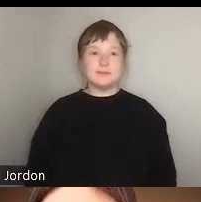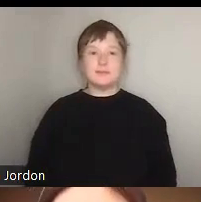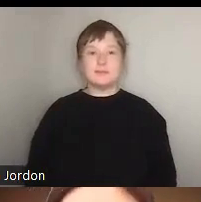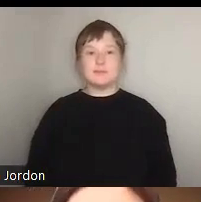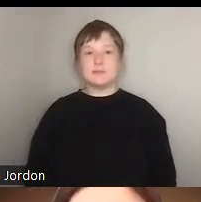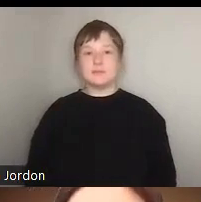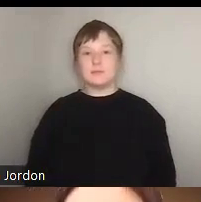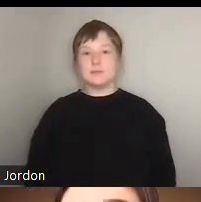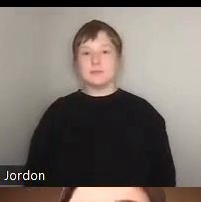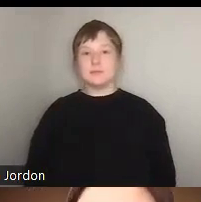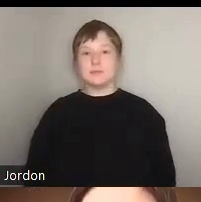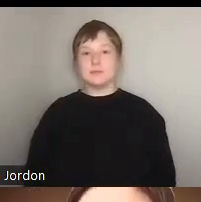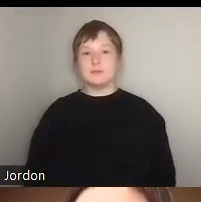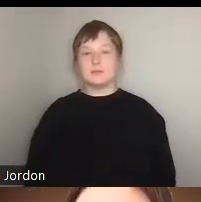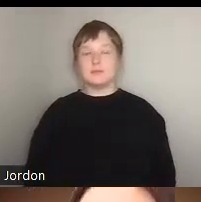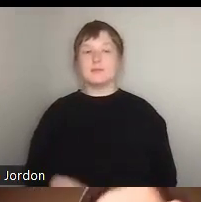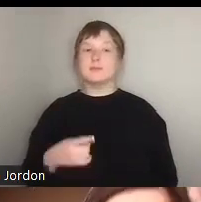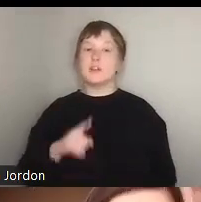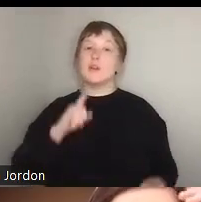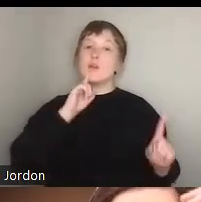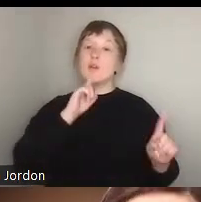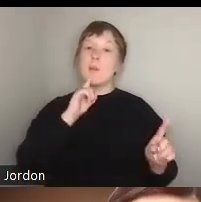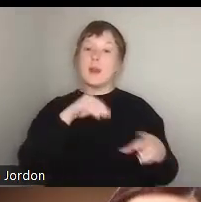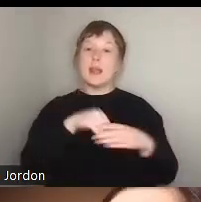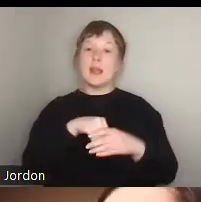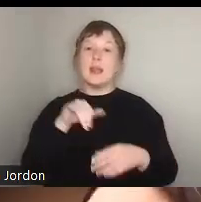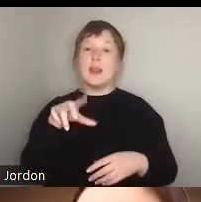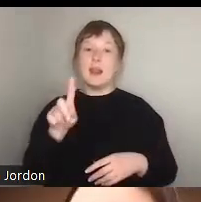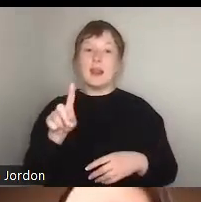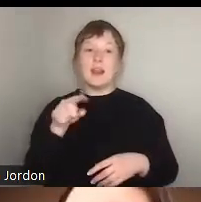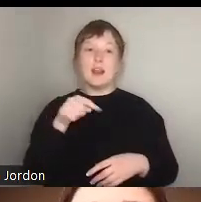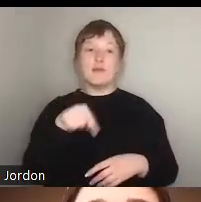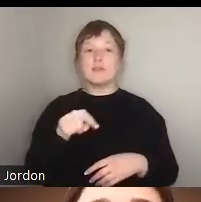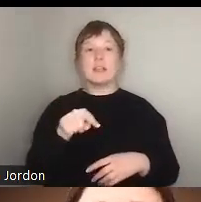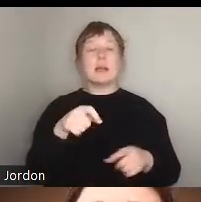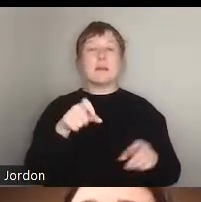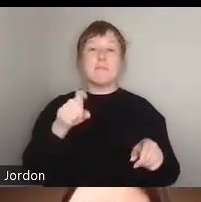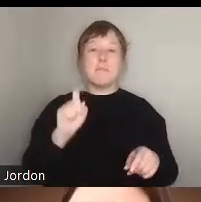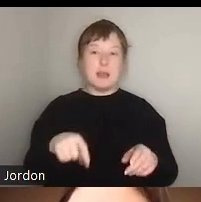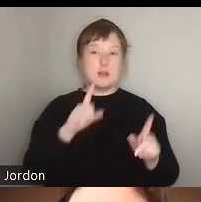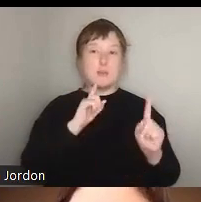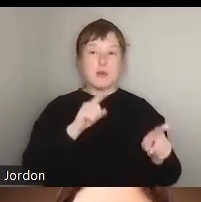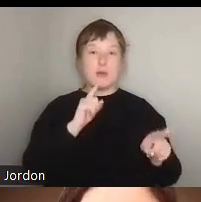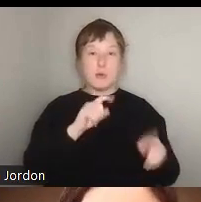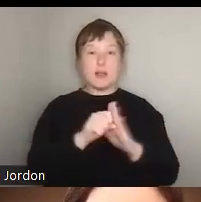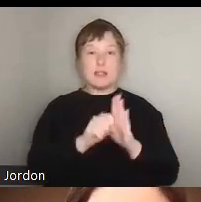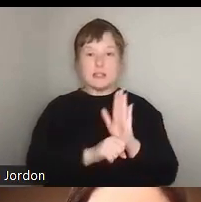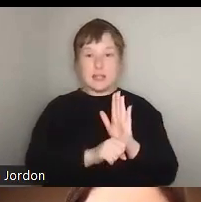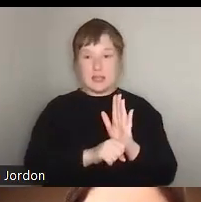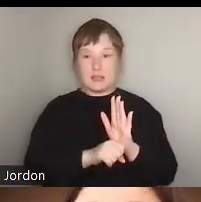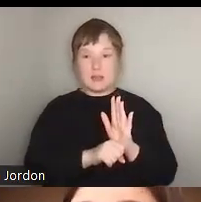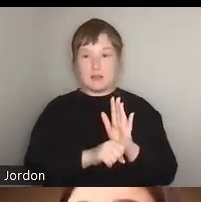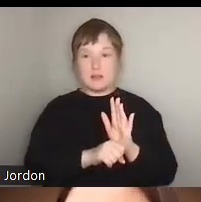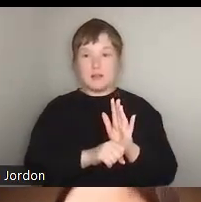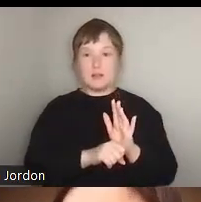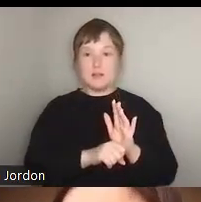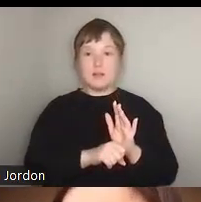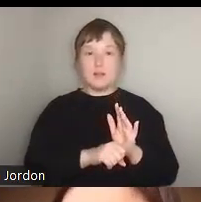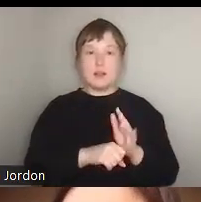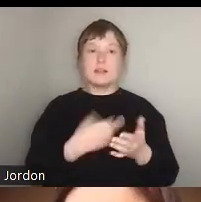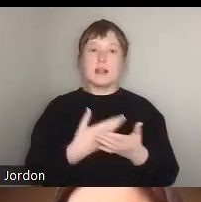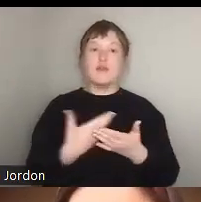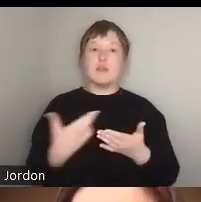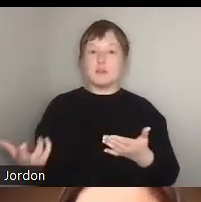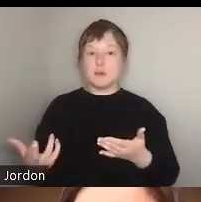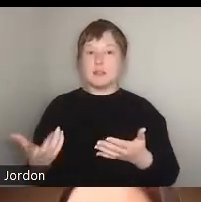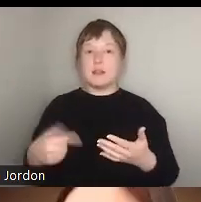So, reporting in Indiana. Indiana is a mandatory report state. I won't go super in depth in this because like I said, there's the resources that